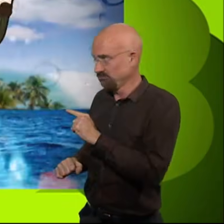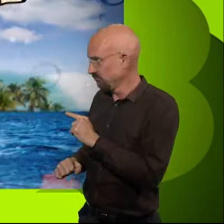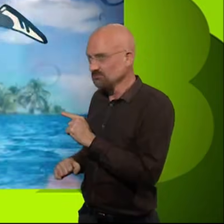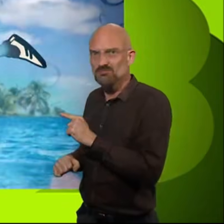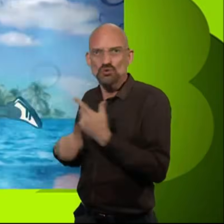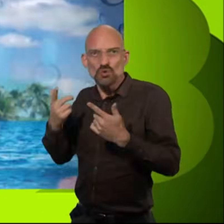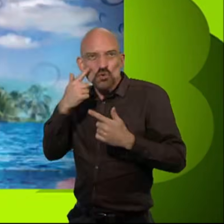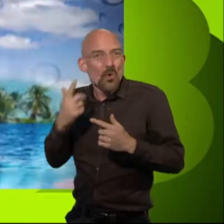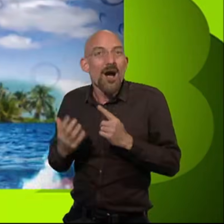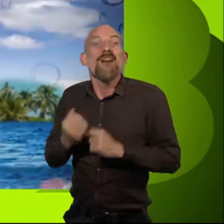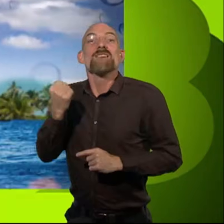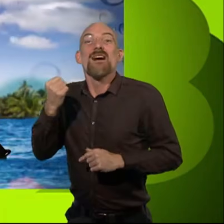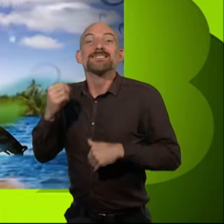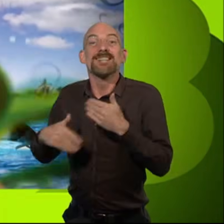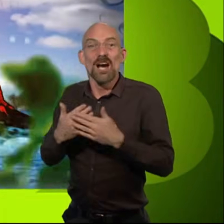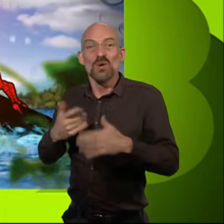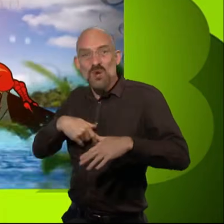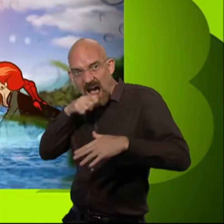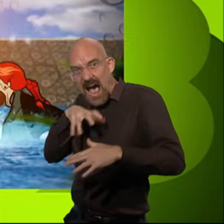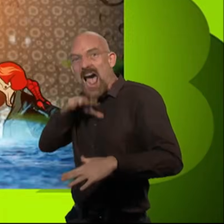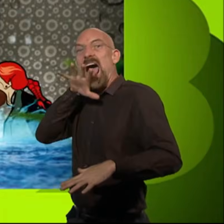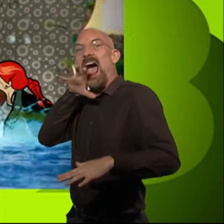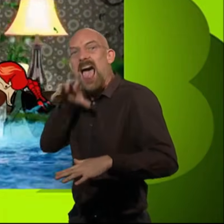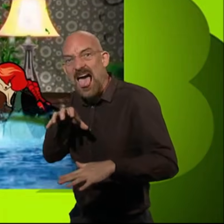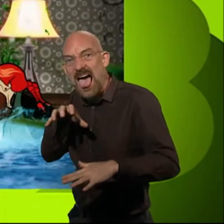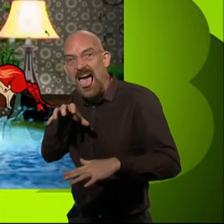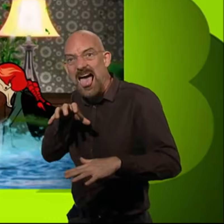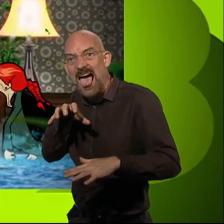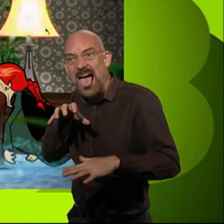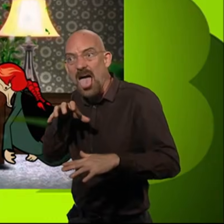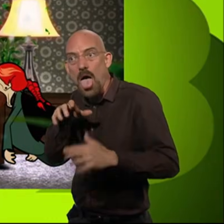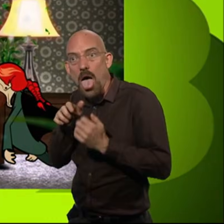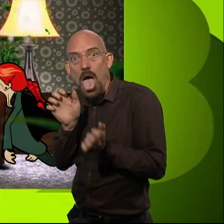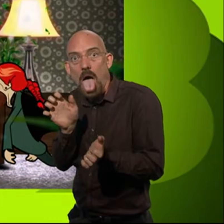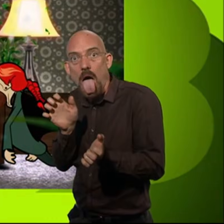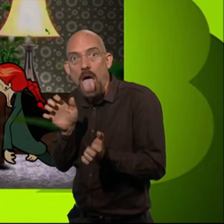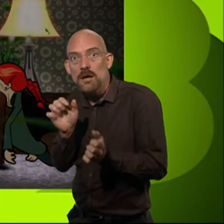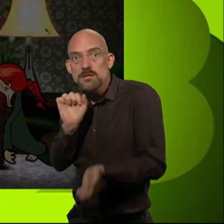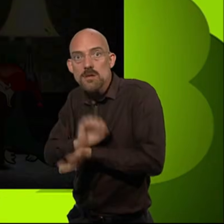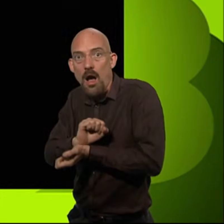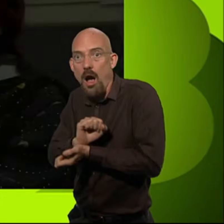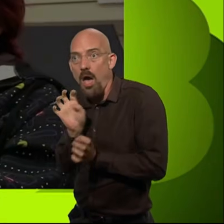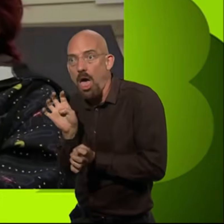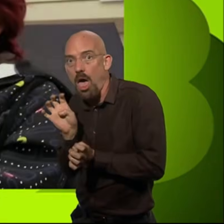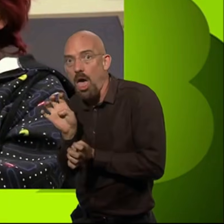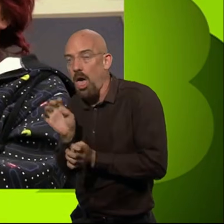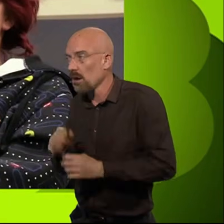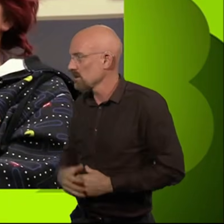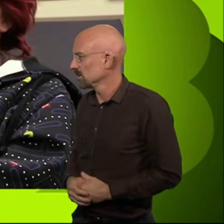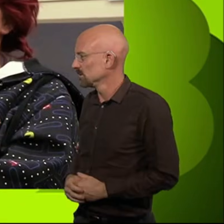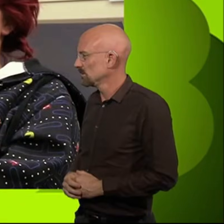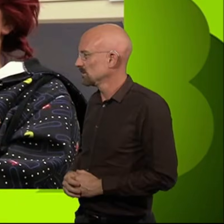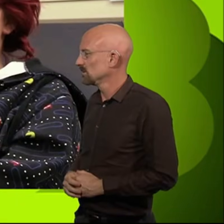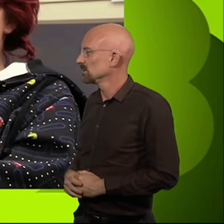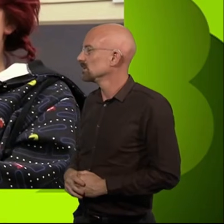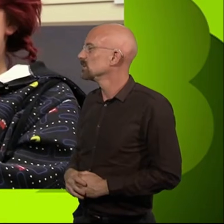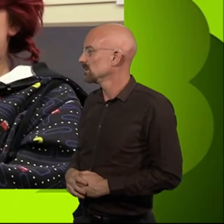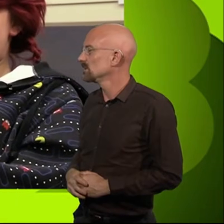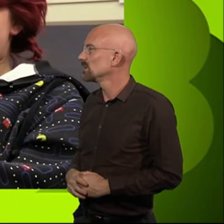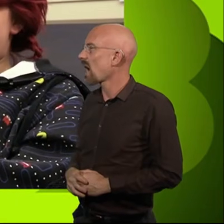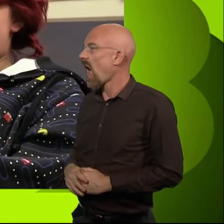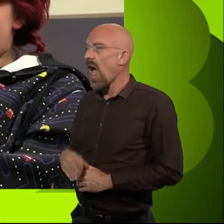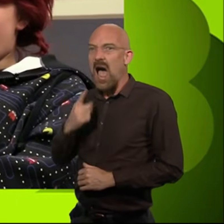mouth wide and bit the sofa. But her jaw was completely stuck. Ouch. I sound a lot